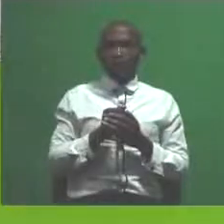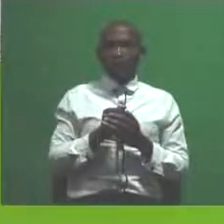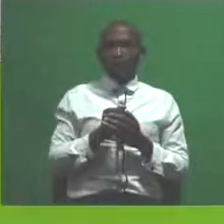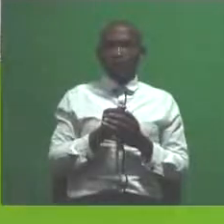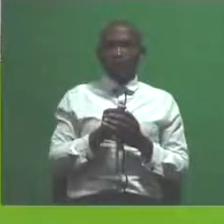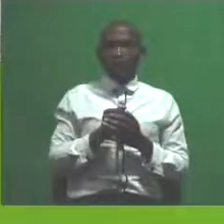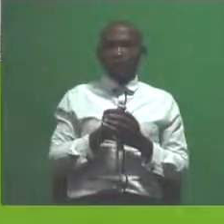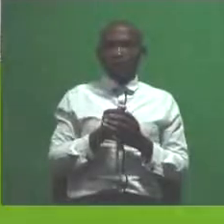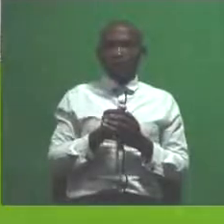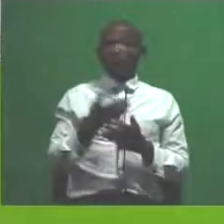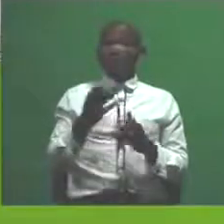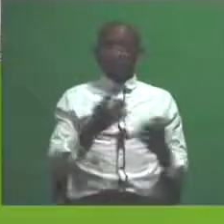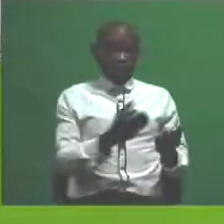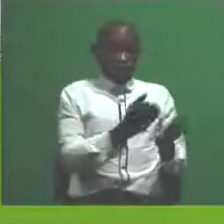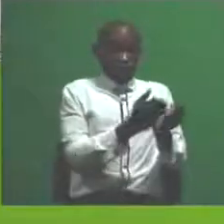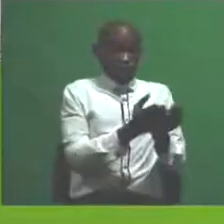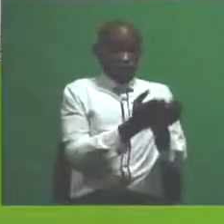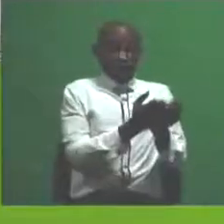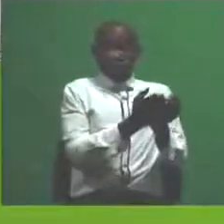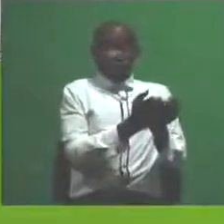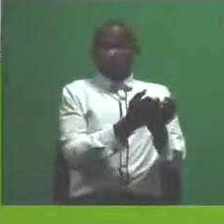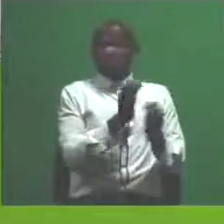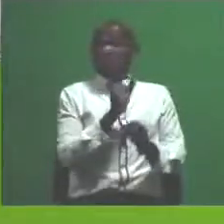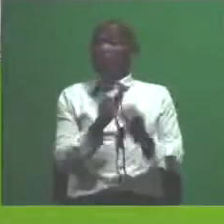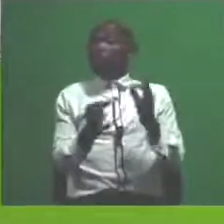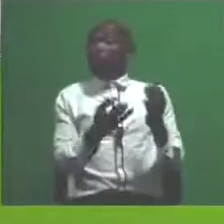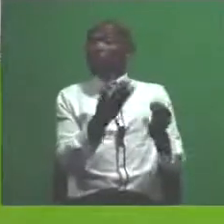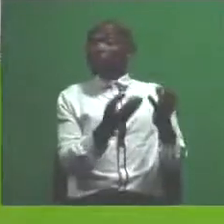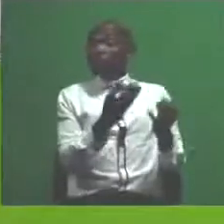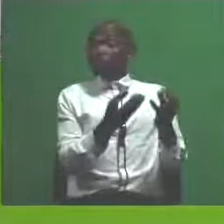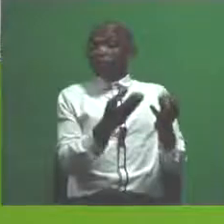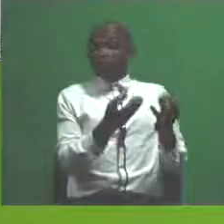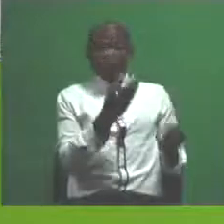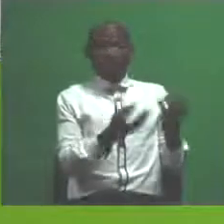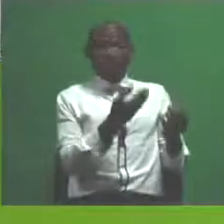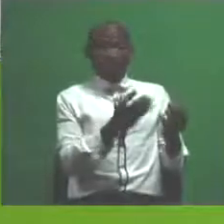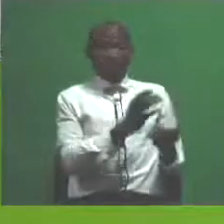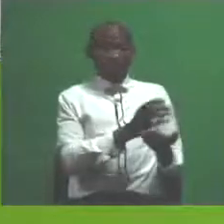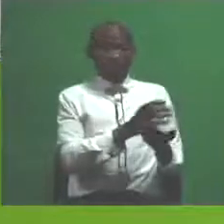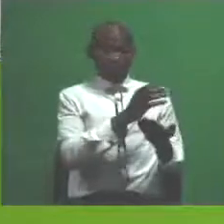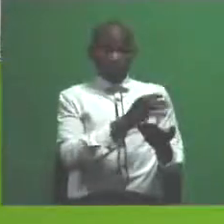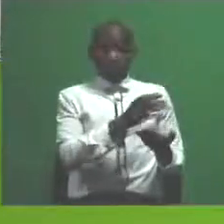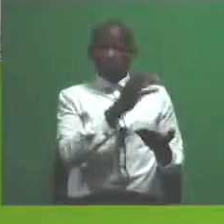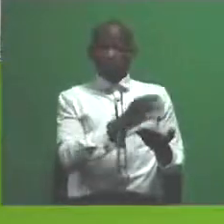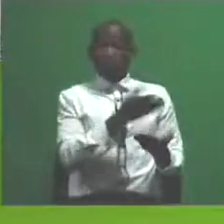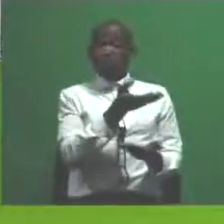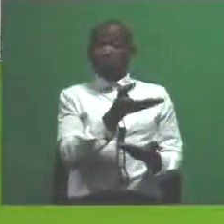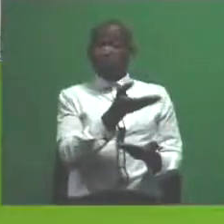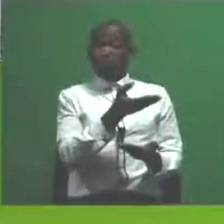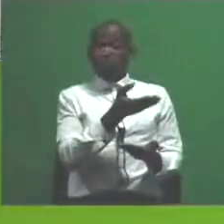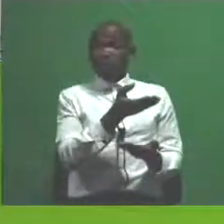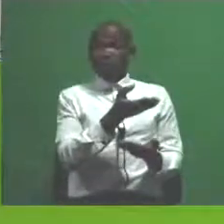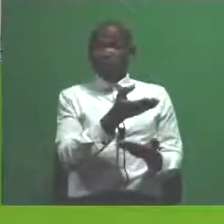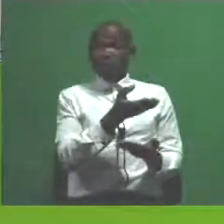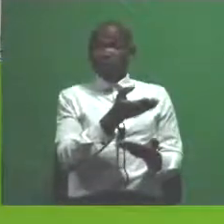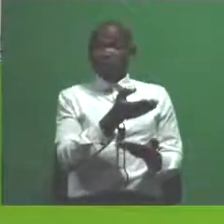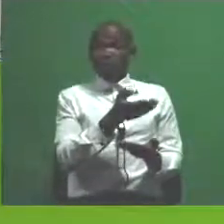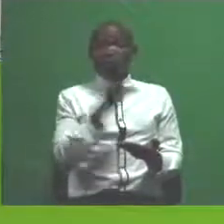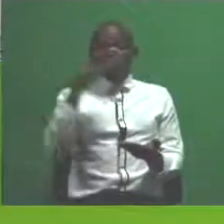Can you hold this beaker at the bottom? How do you feel?